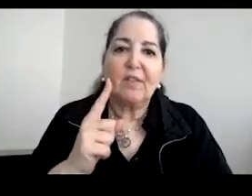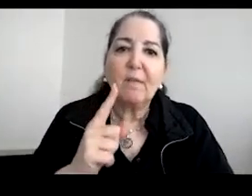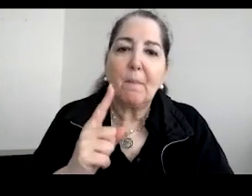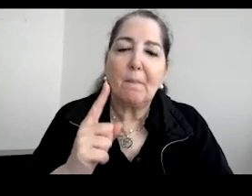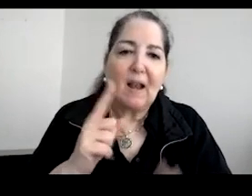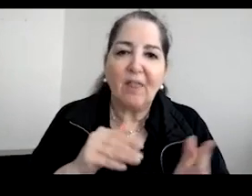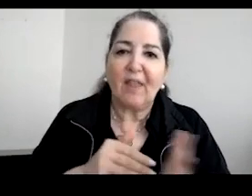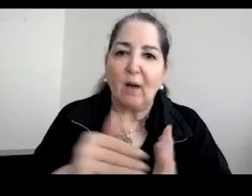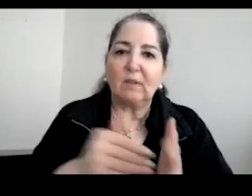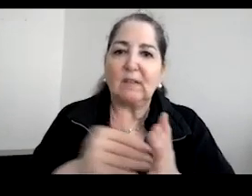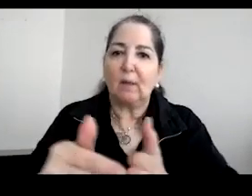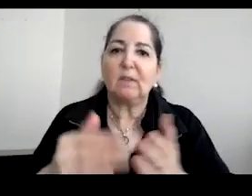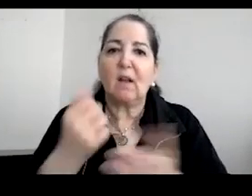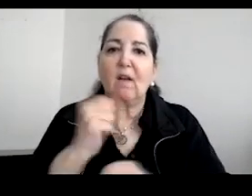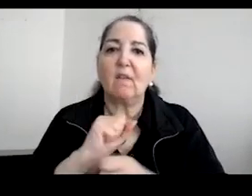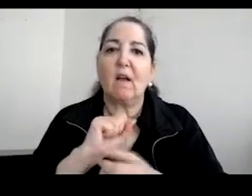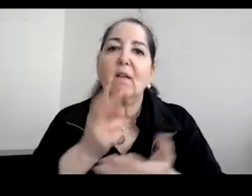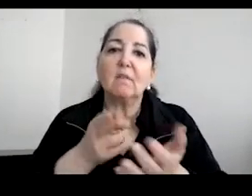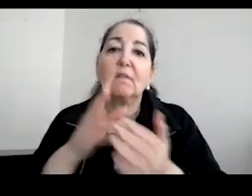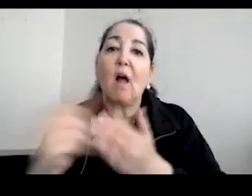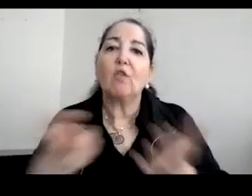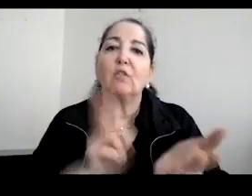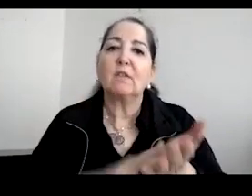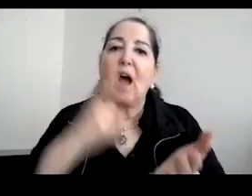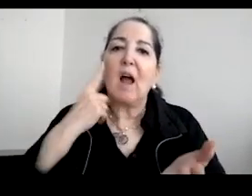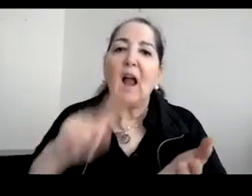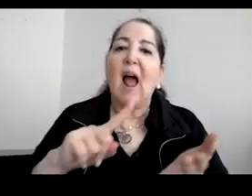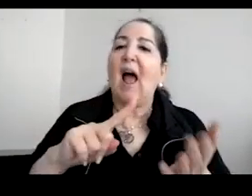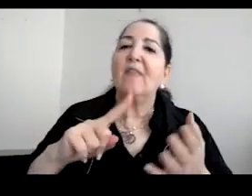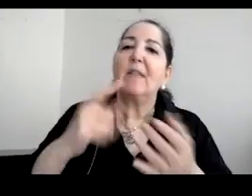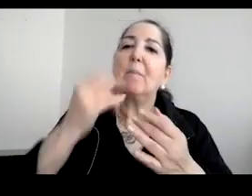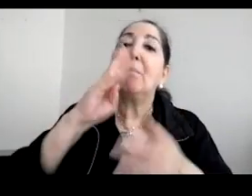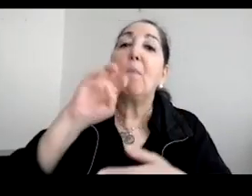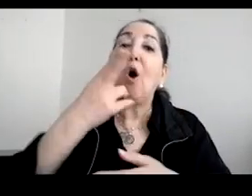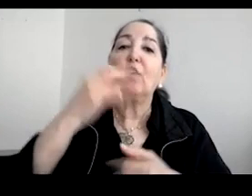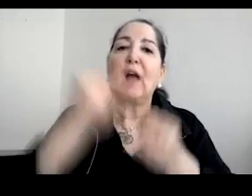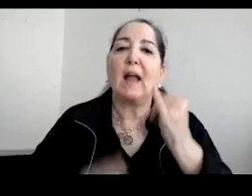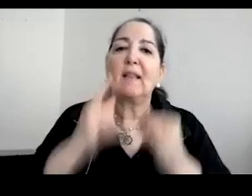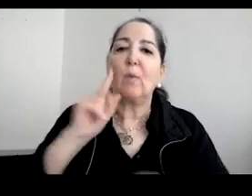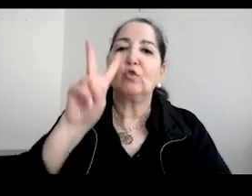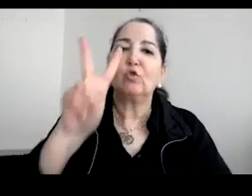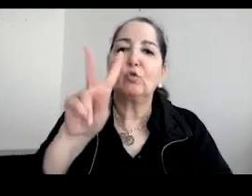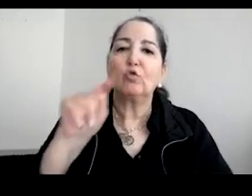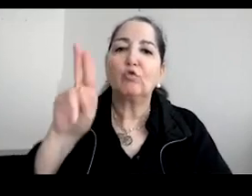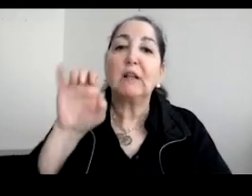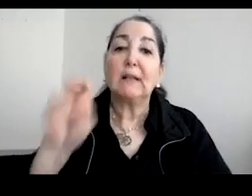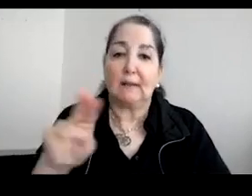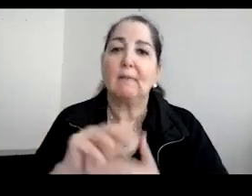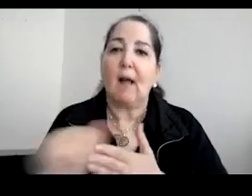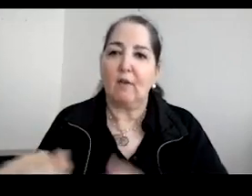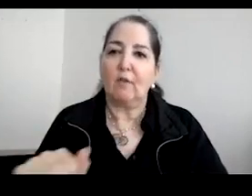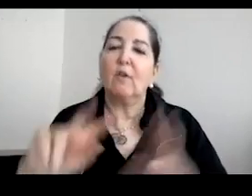at the end of March. Okay. And again, there are a lot of provisions in that bill. There are the direct payments of